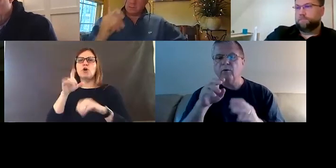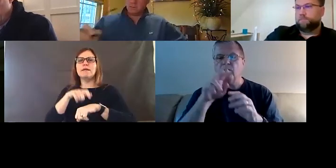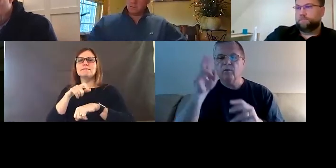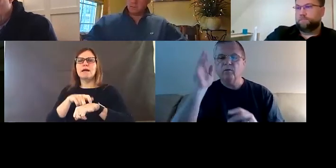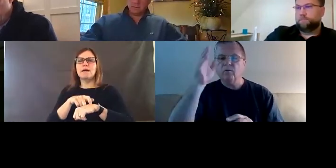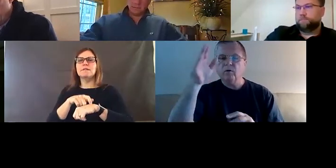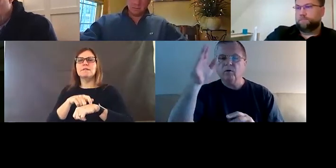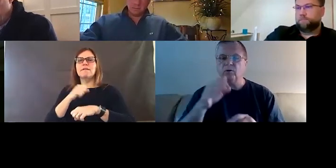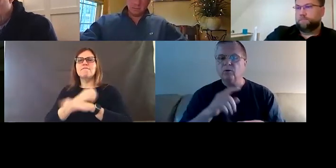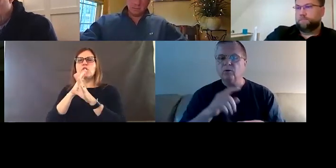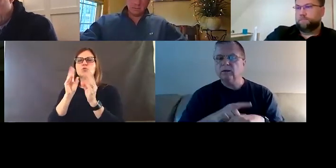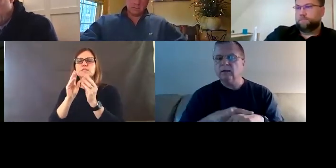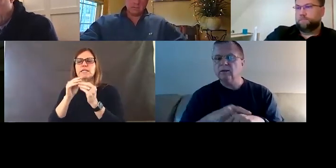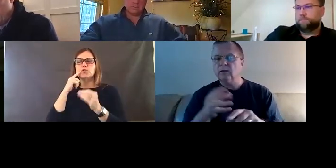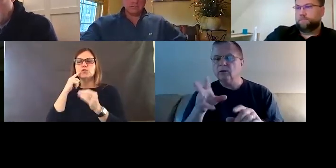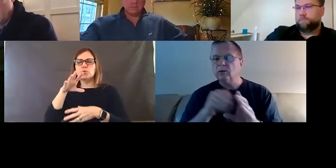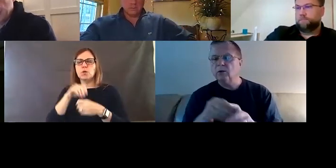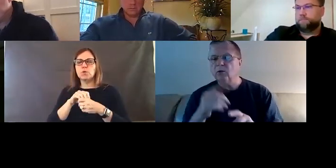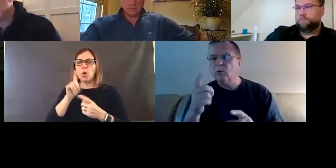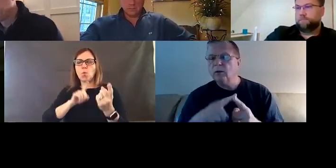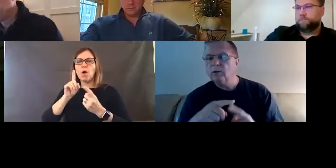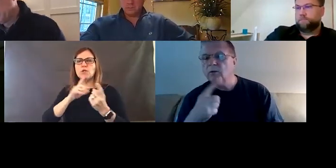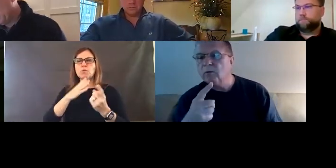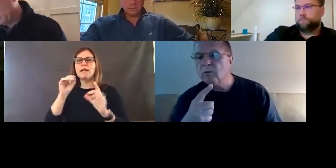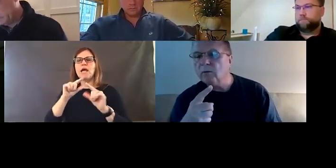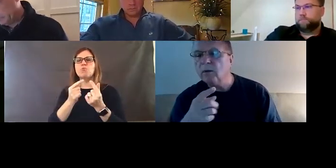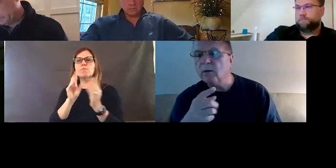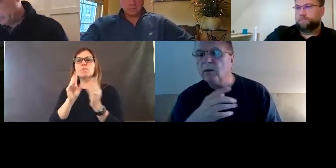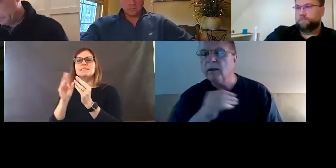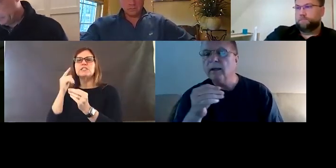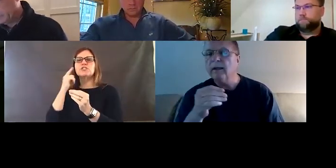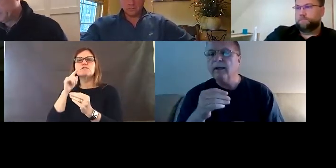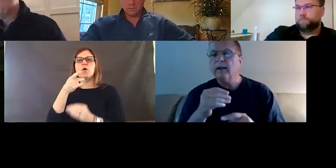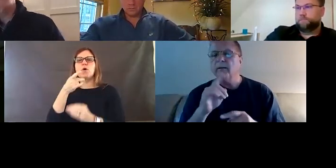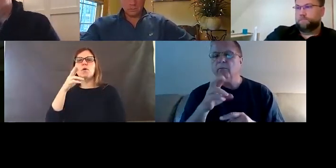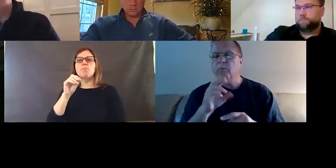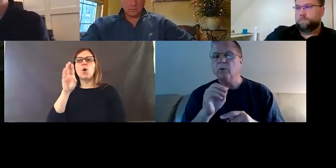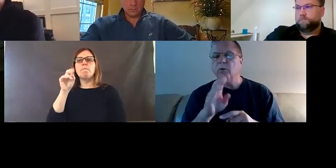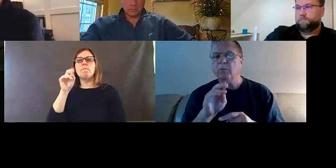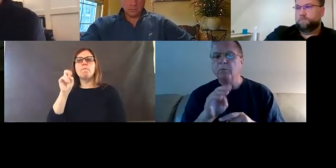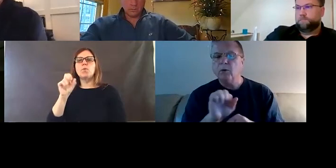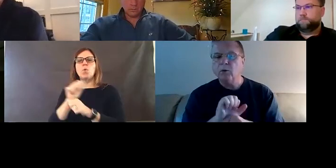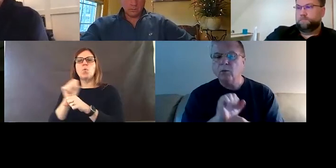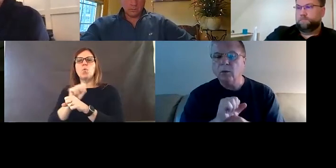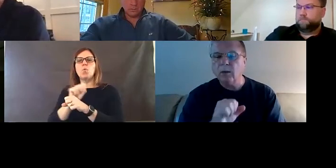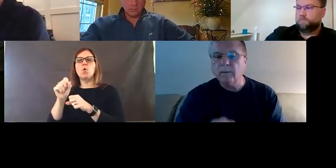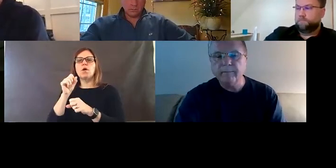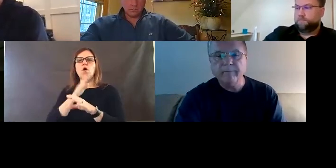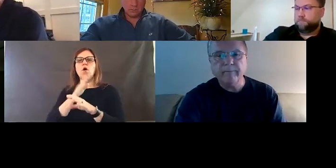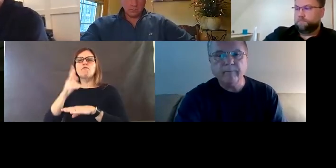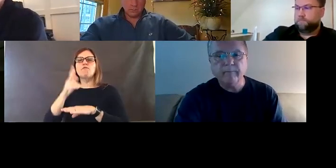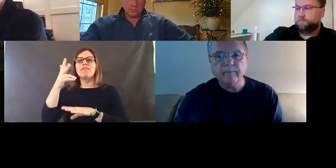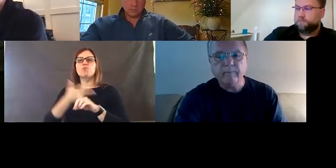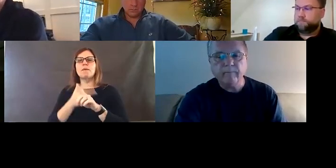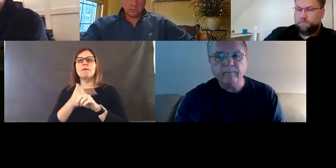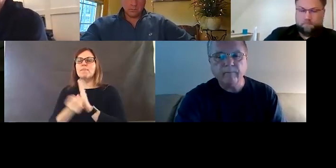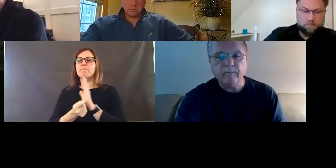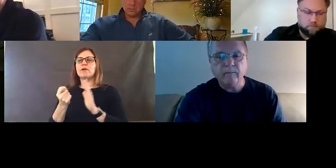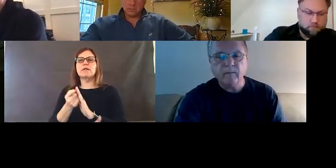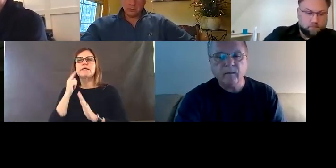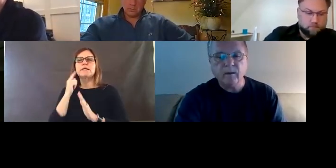include one-to-one and group sessions of pro bono work over a three-month period with an estimated value